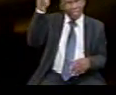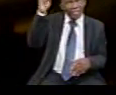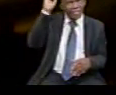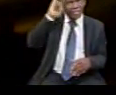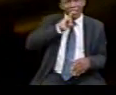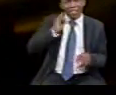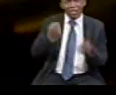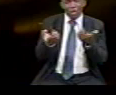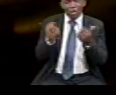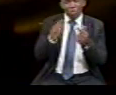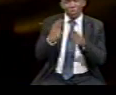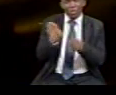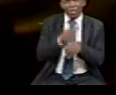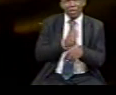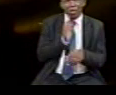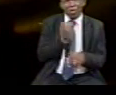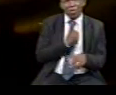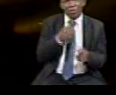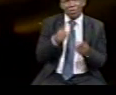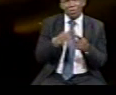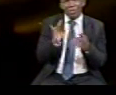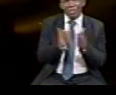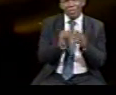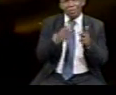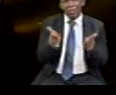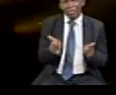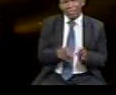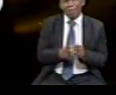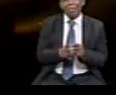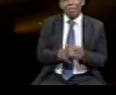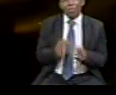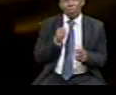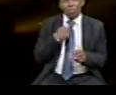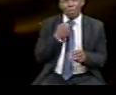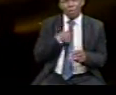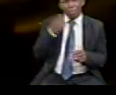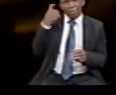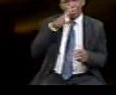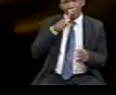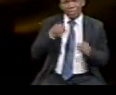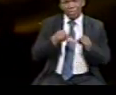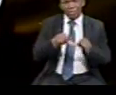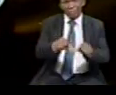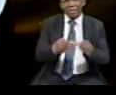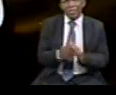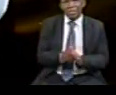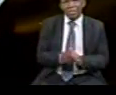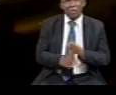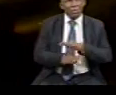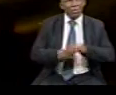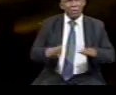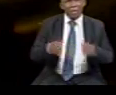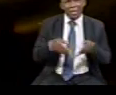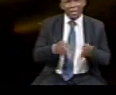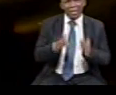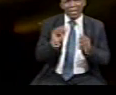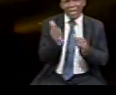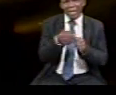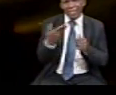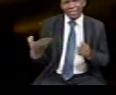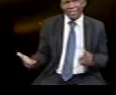has prepared, then we must be steadfast and be prepared. You must be steadfast. Do not allow anything to make you to